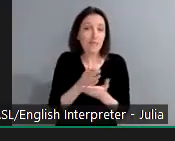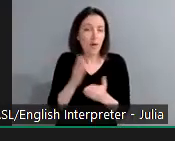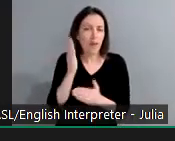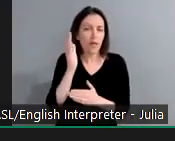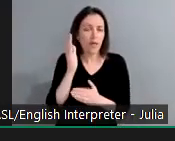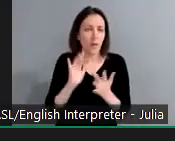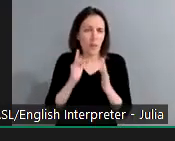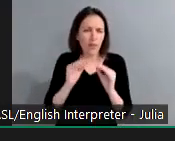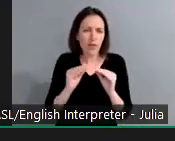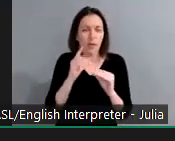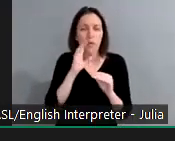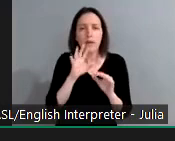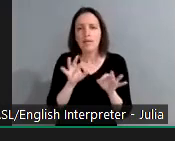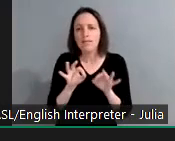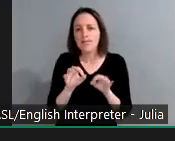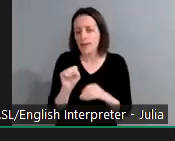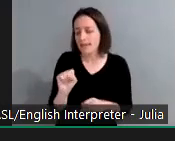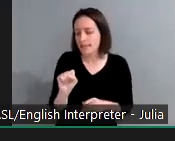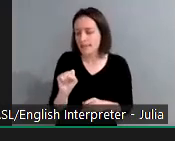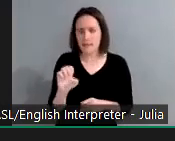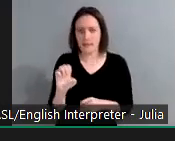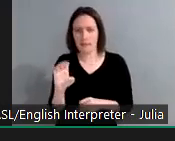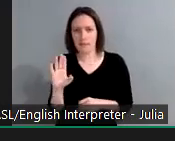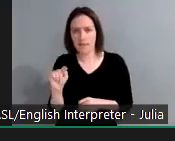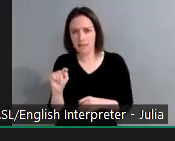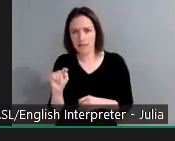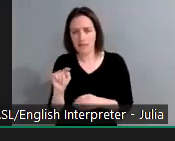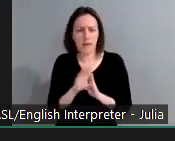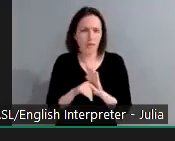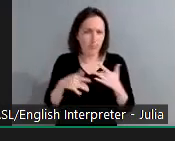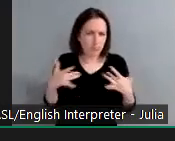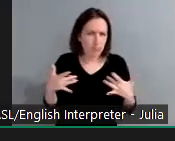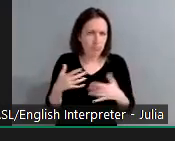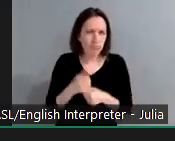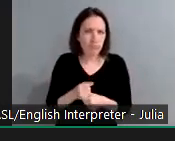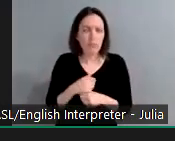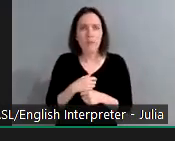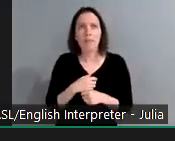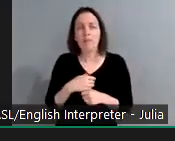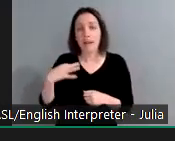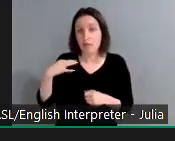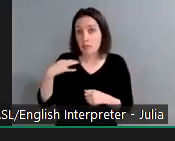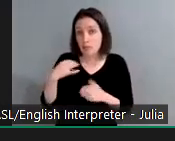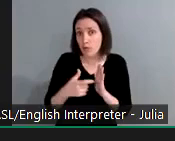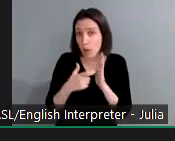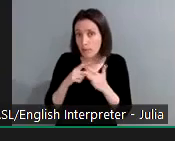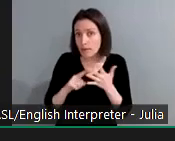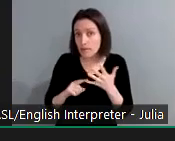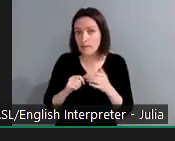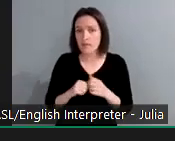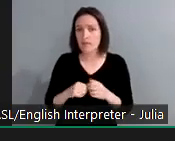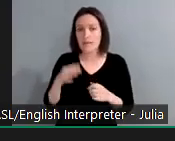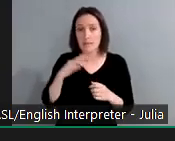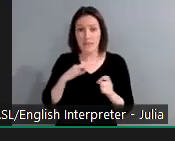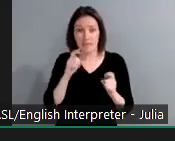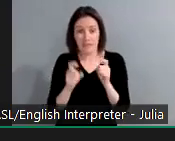provide background on S-EBT, eligibility requirements, benefits issuance plan for